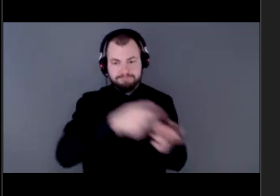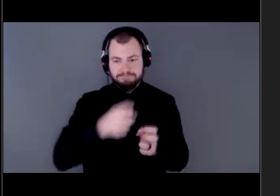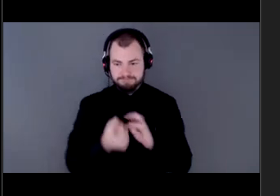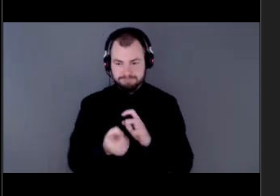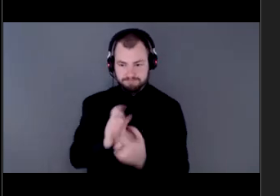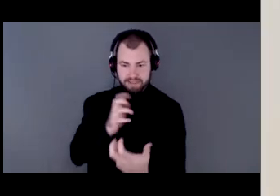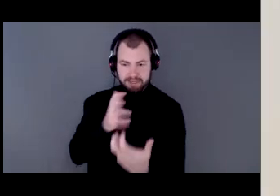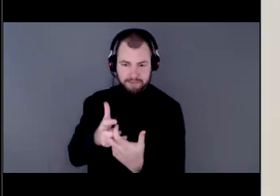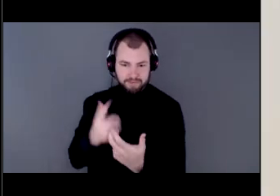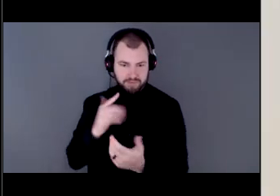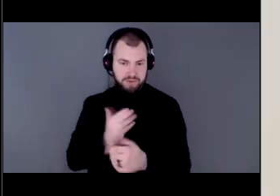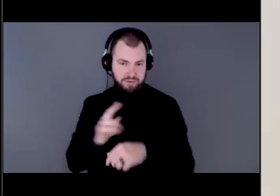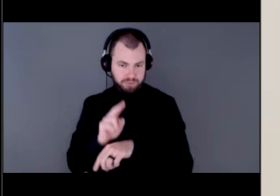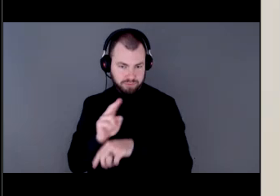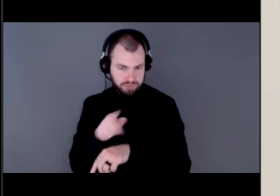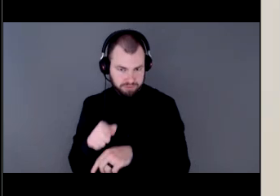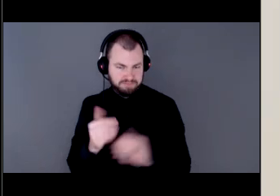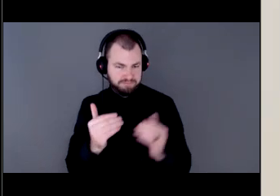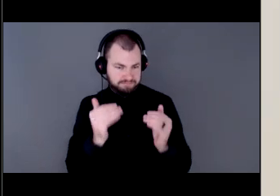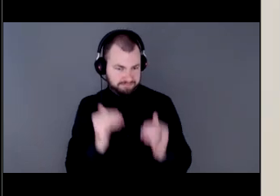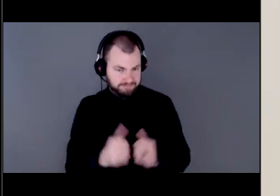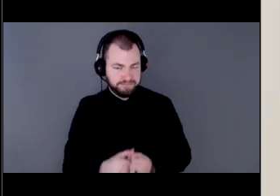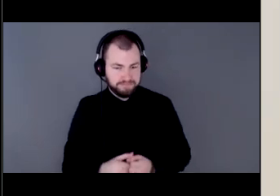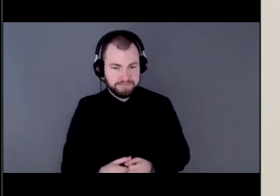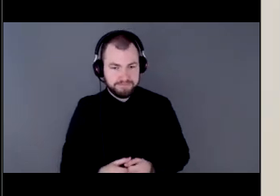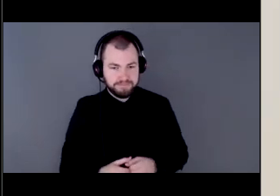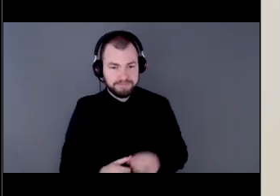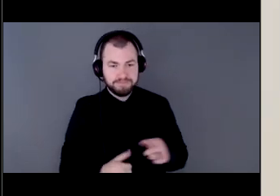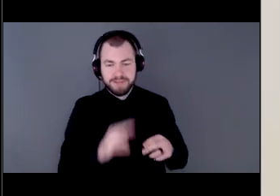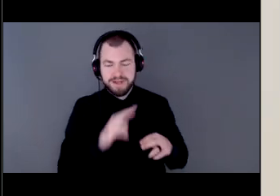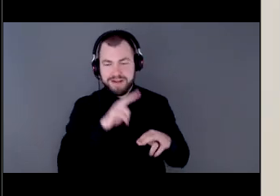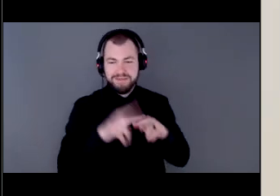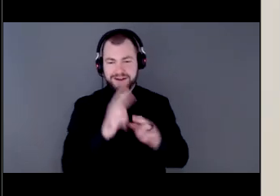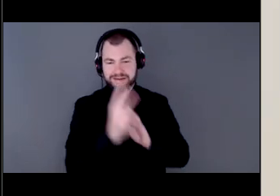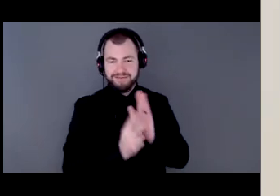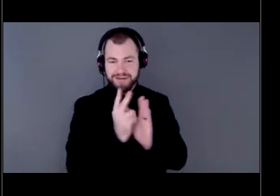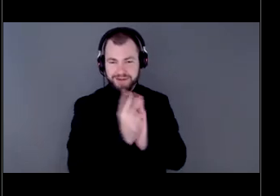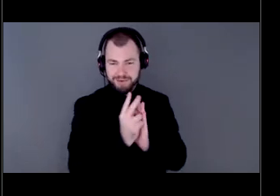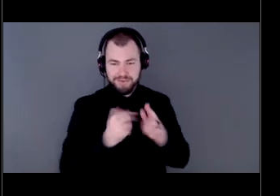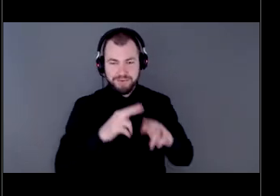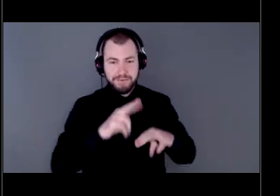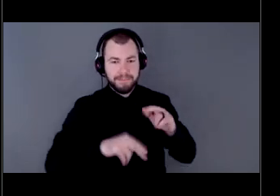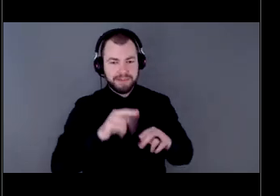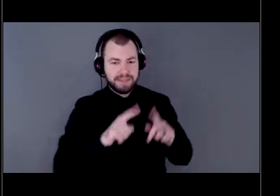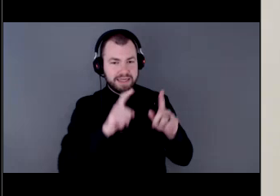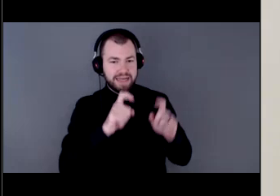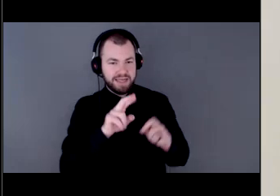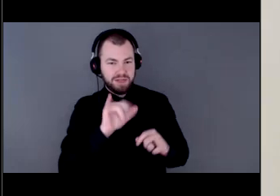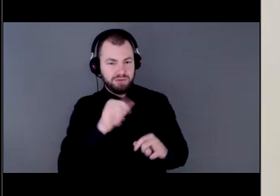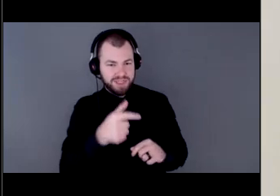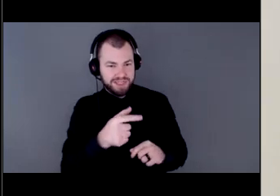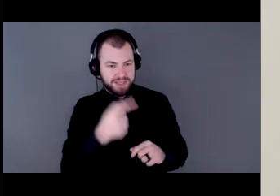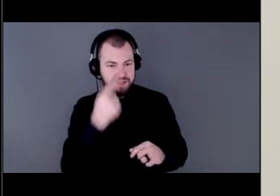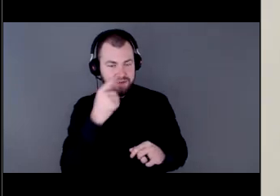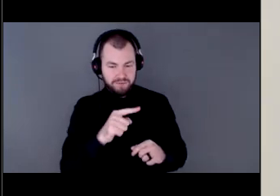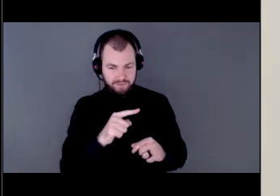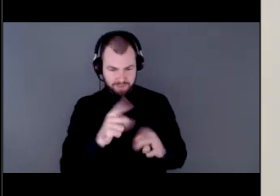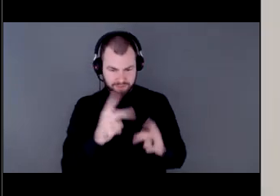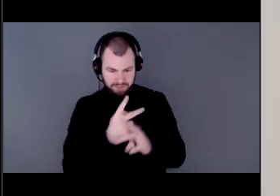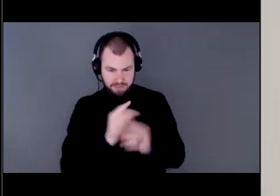case. Next. This is a fun little video. We've been building some test rigs to be able to quantify the efficacy of